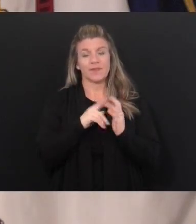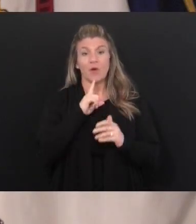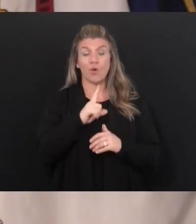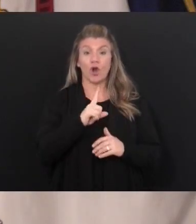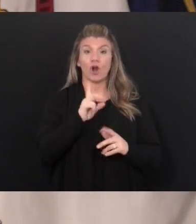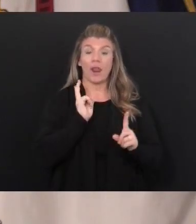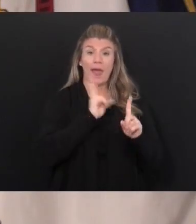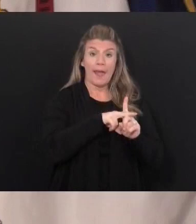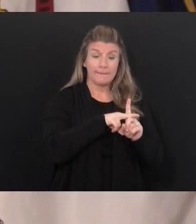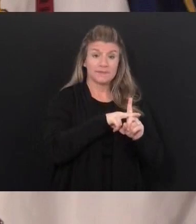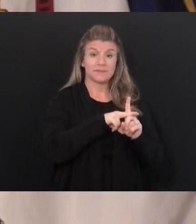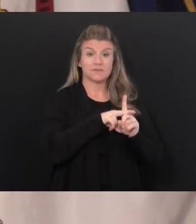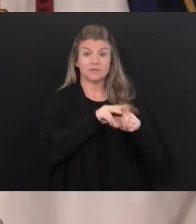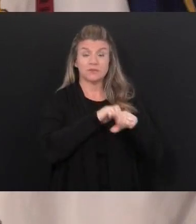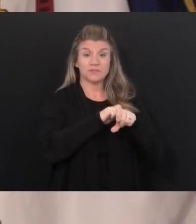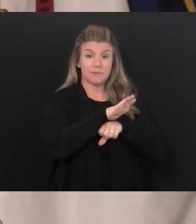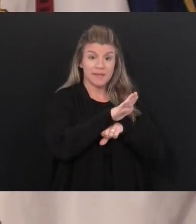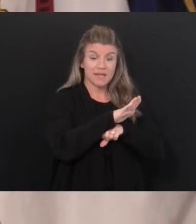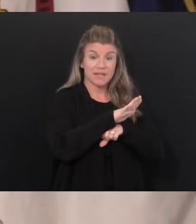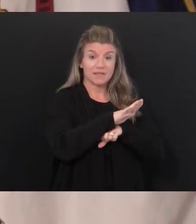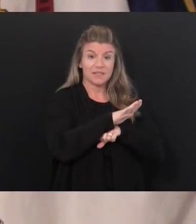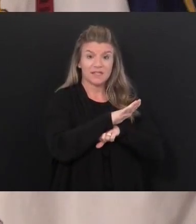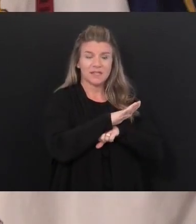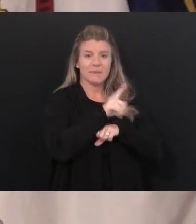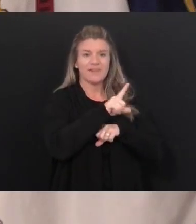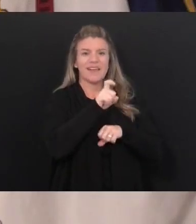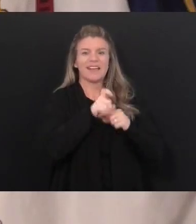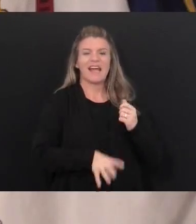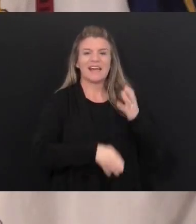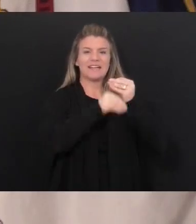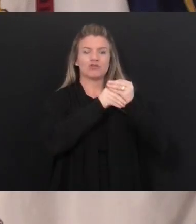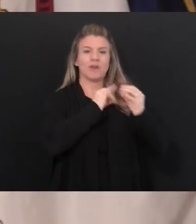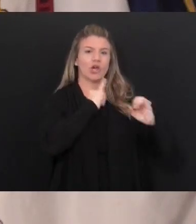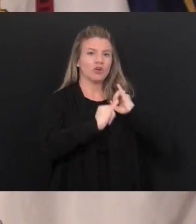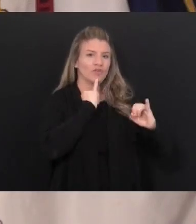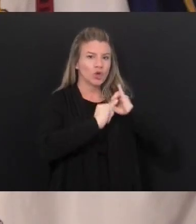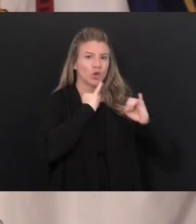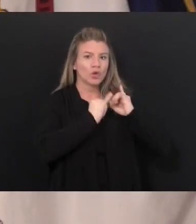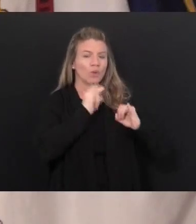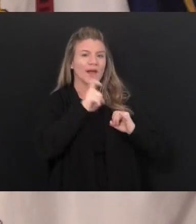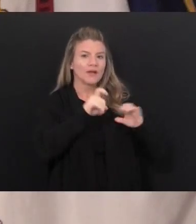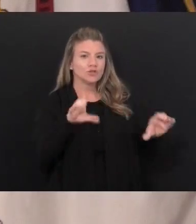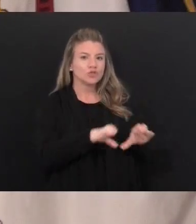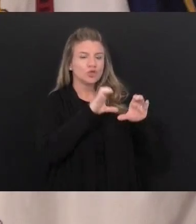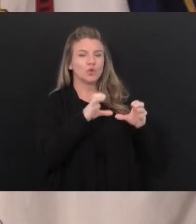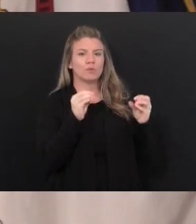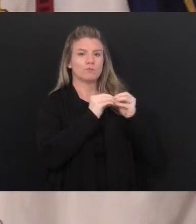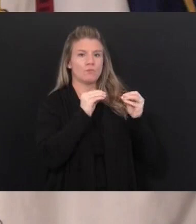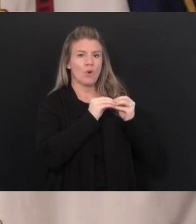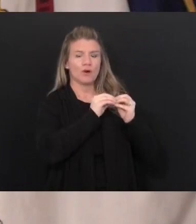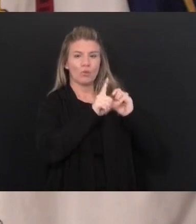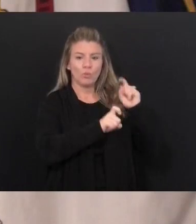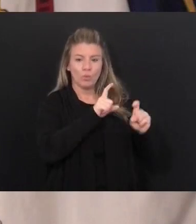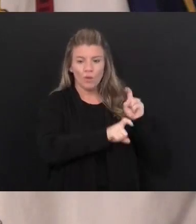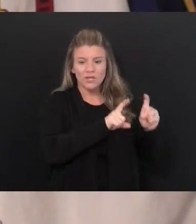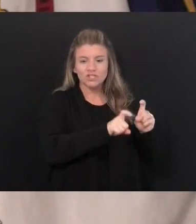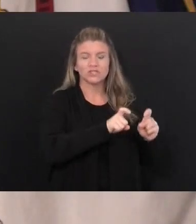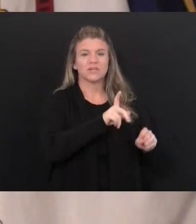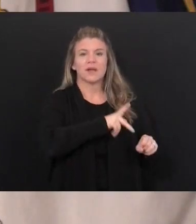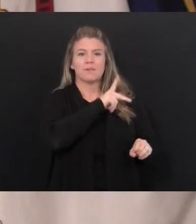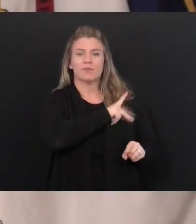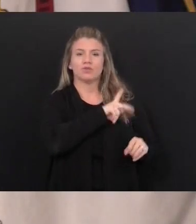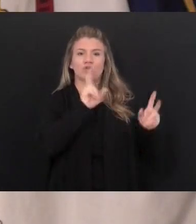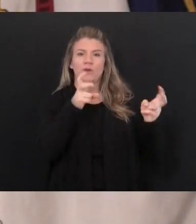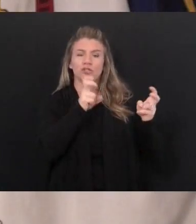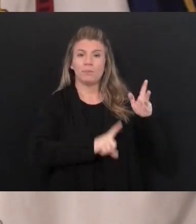claims that were submitted, but there was additional interviewing that had to take place, or questioning, or personal